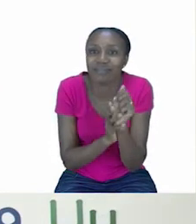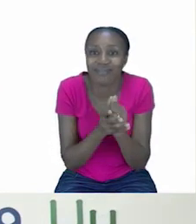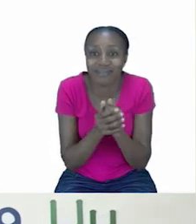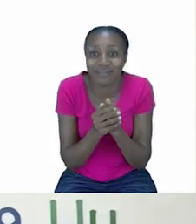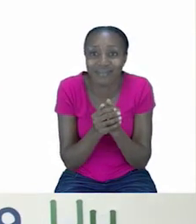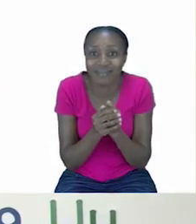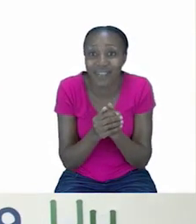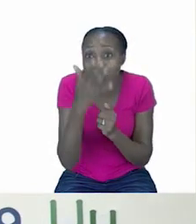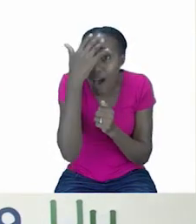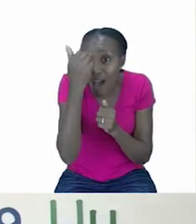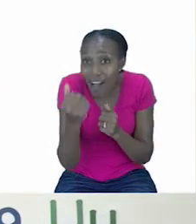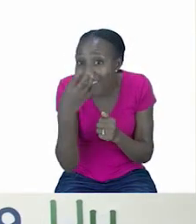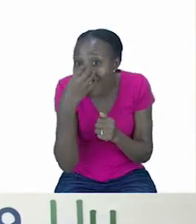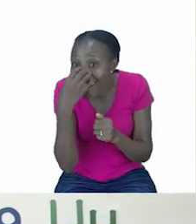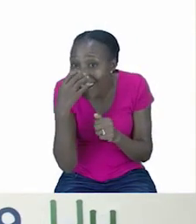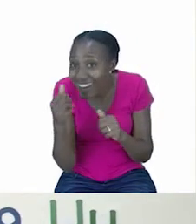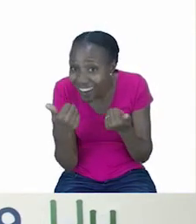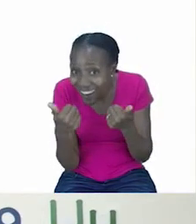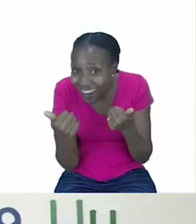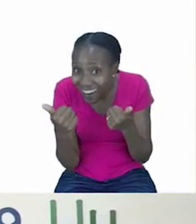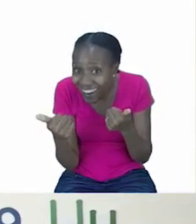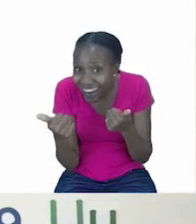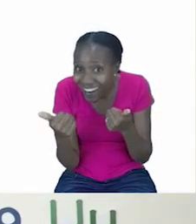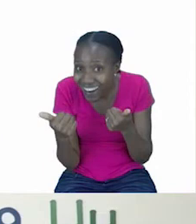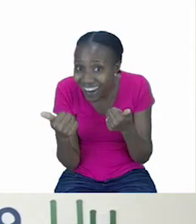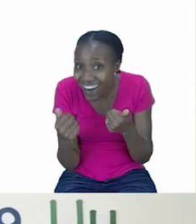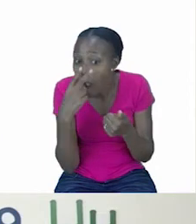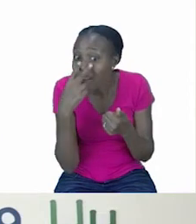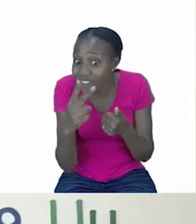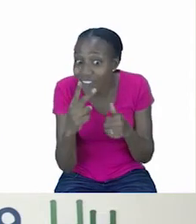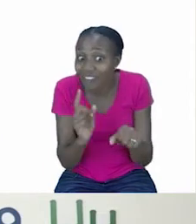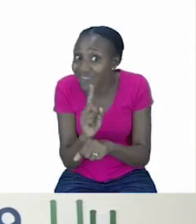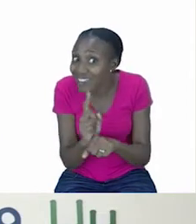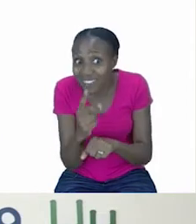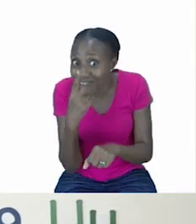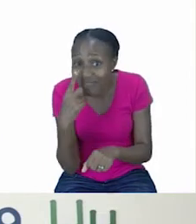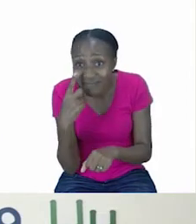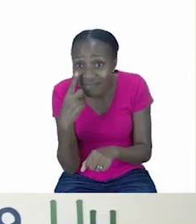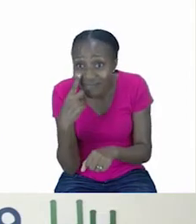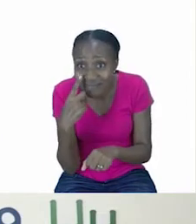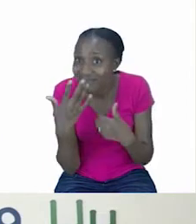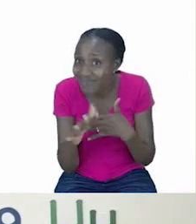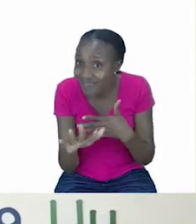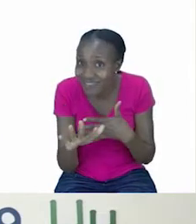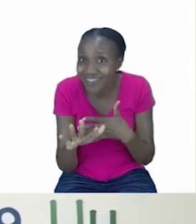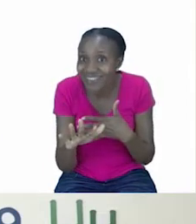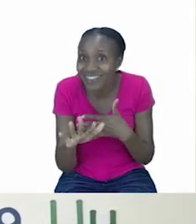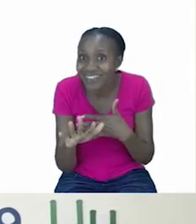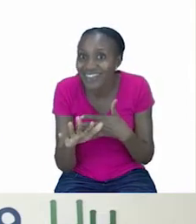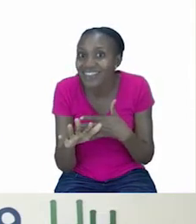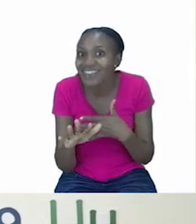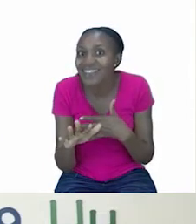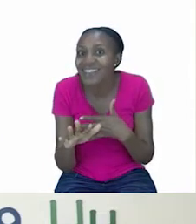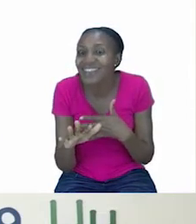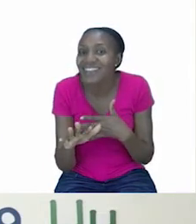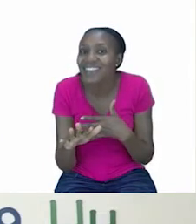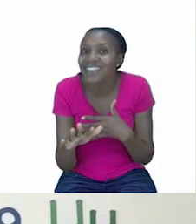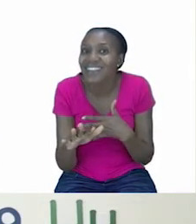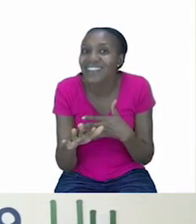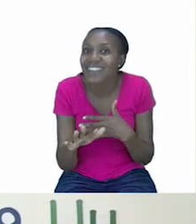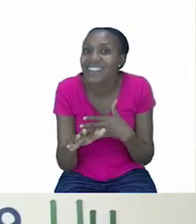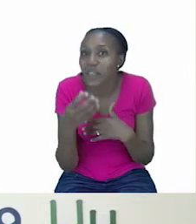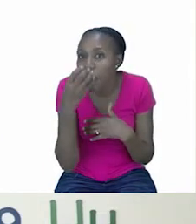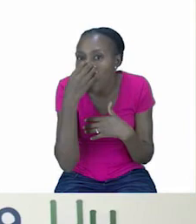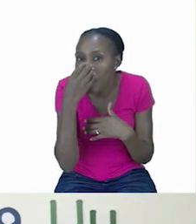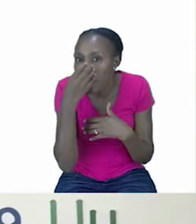Hello, Sashi. I saw you coming already. Wow. So, Zoshi, we want